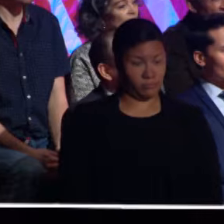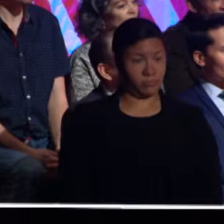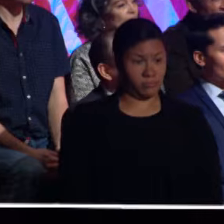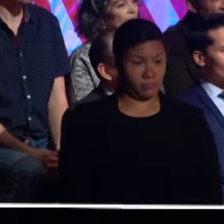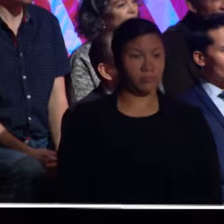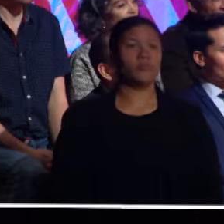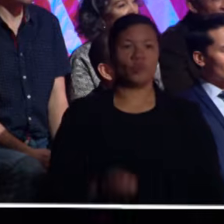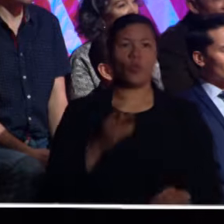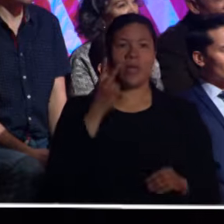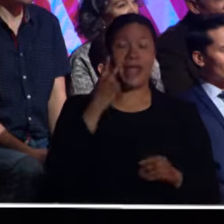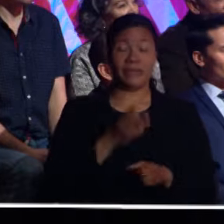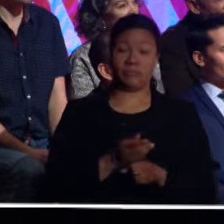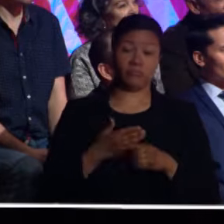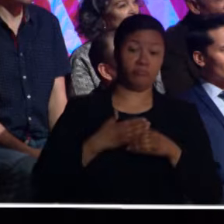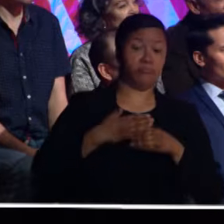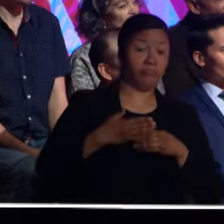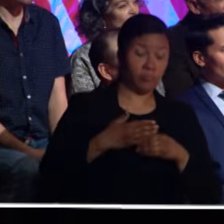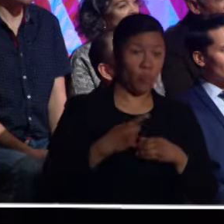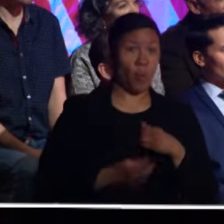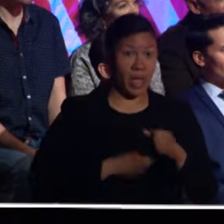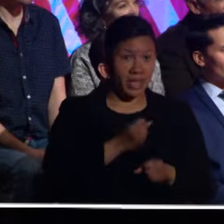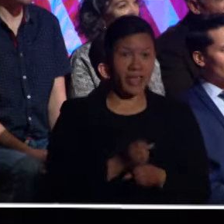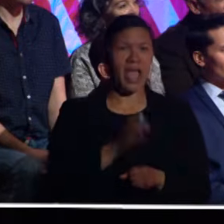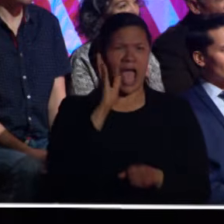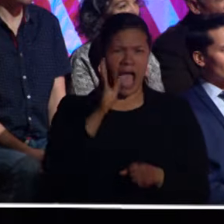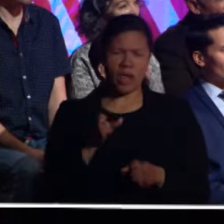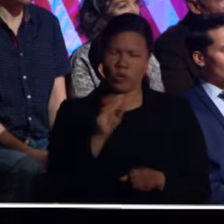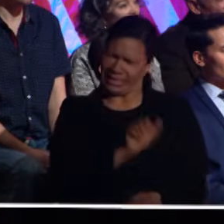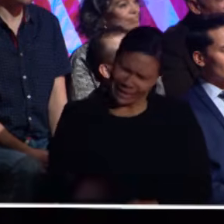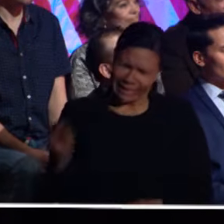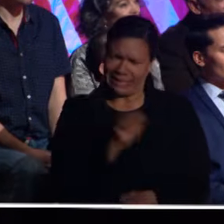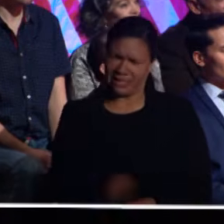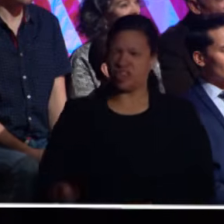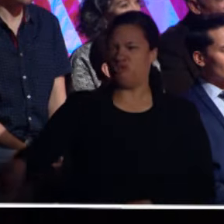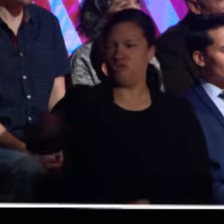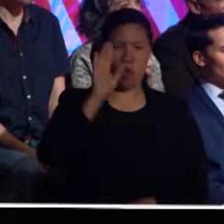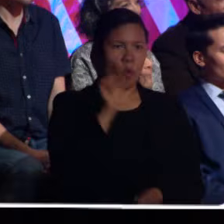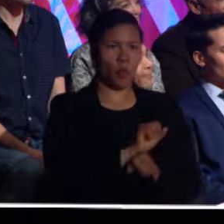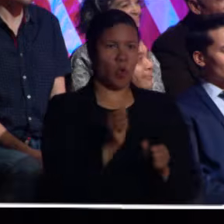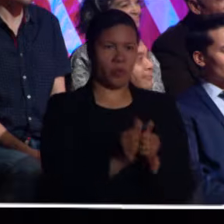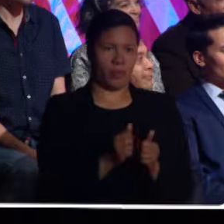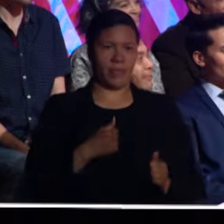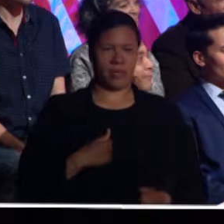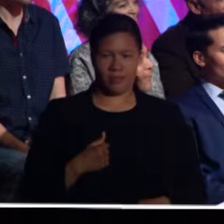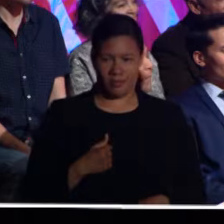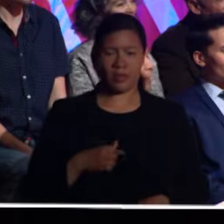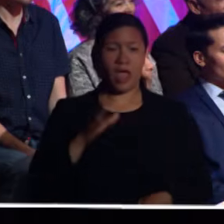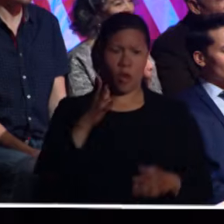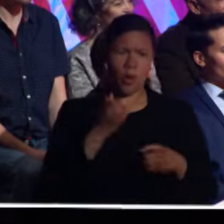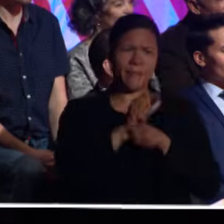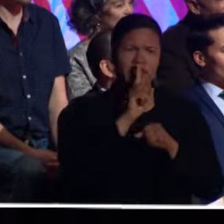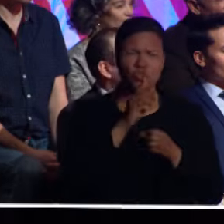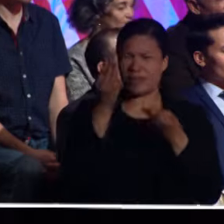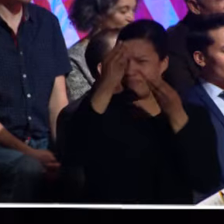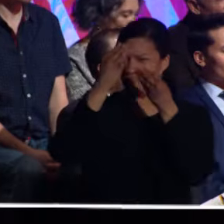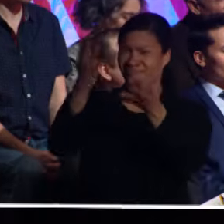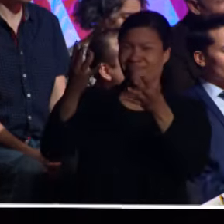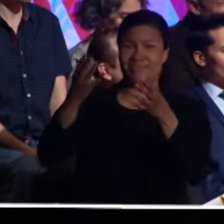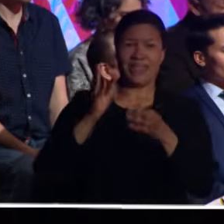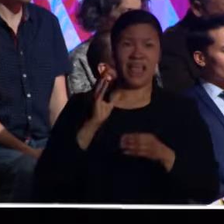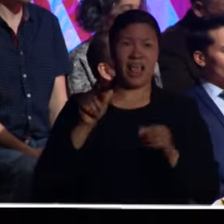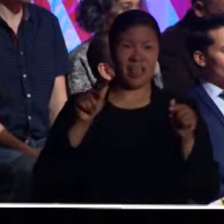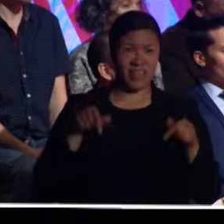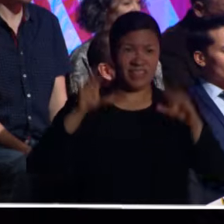year, my plan is to plant both feet on the floor, and I know you'll be with me, set our shoulders straight, and tell this administration